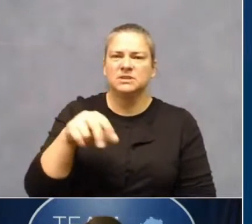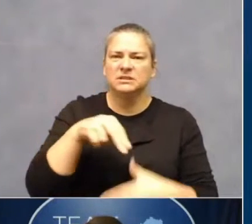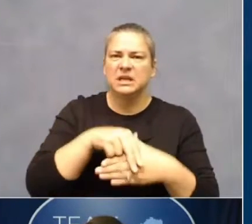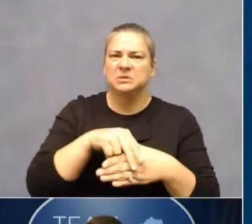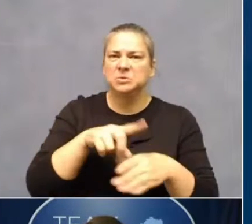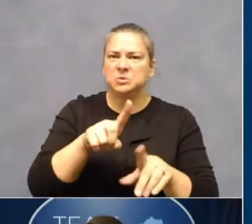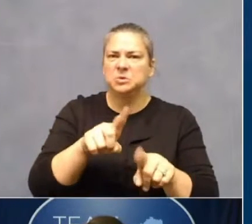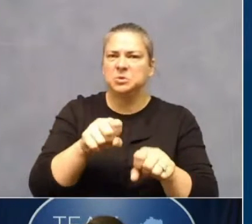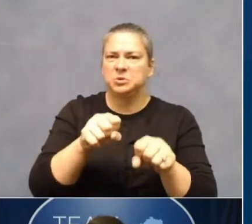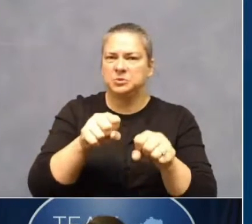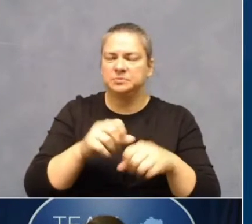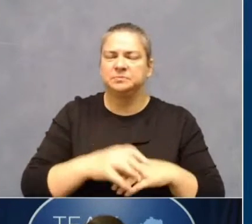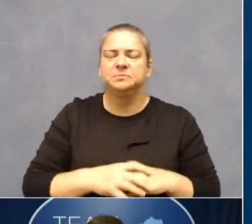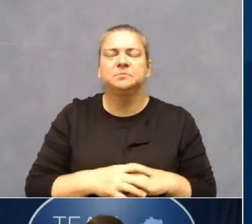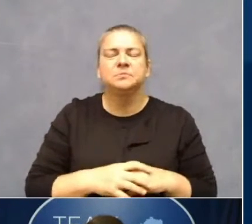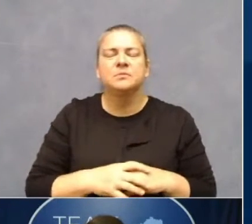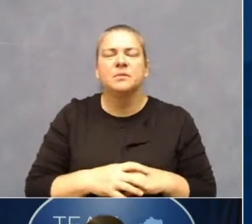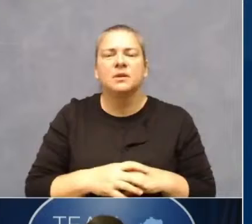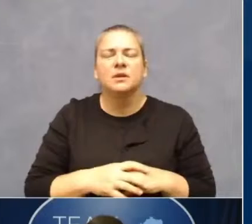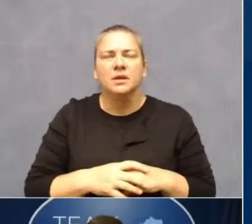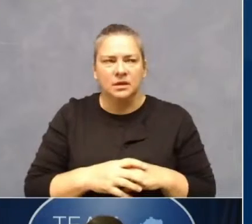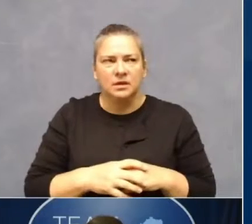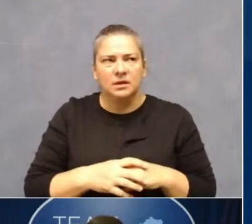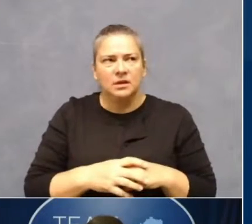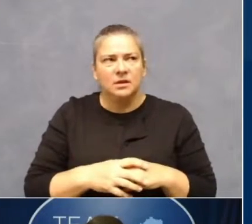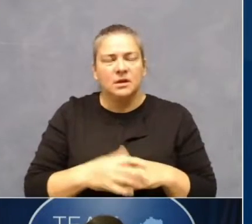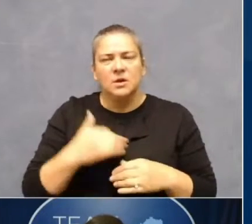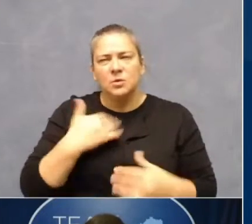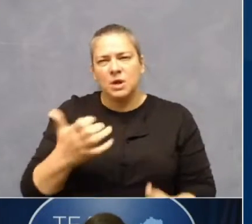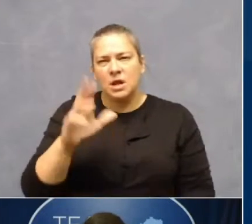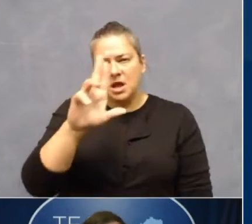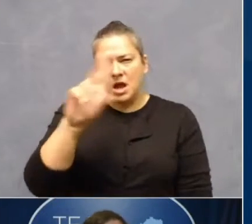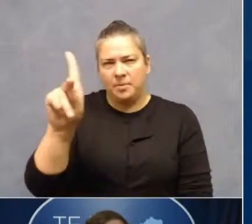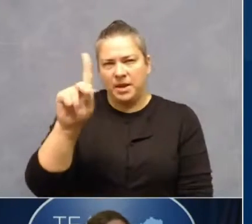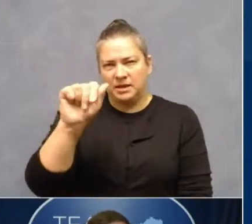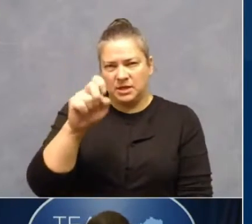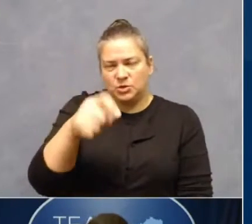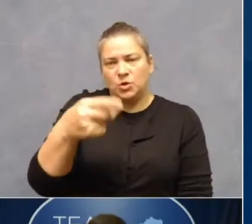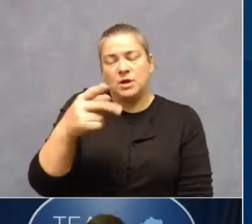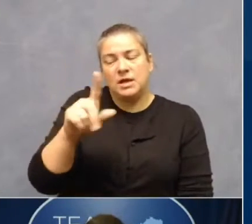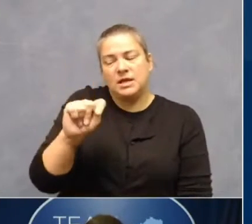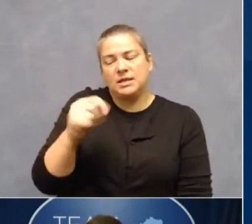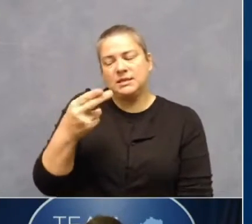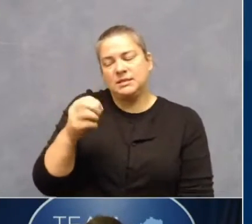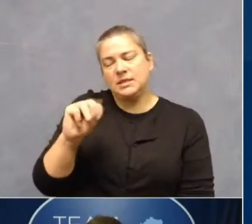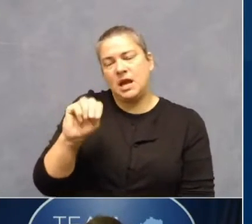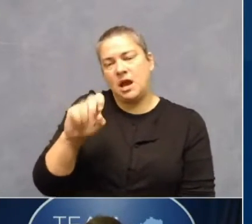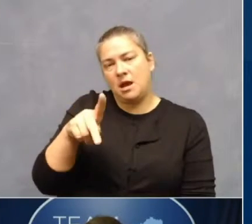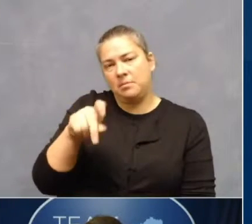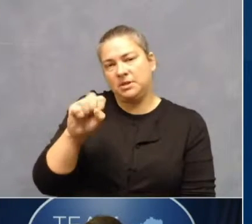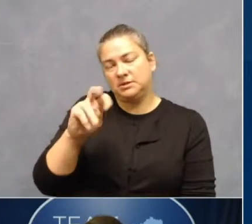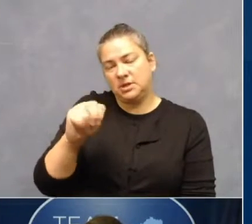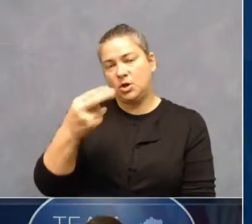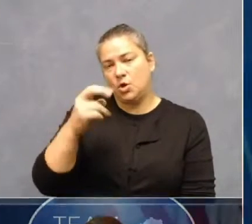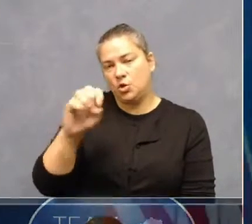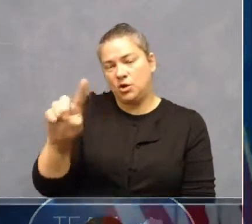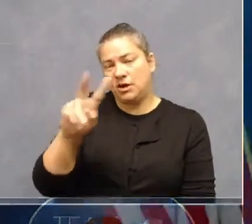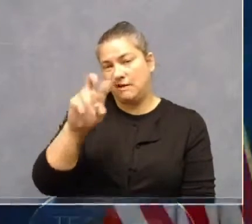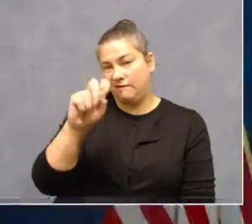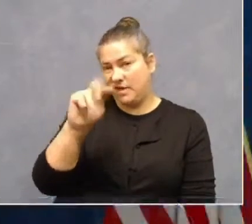Let me give you a tough update from the Thompson Hood Veterans Center in Wilmore. We now